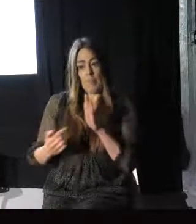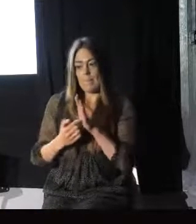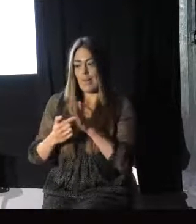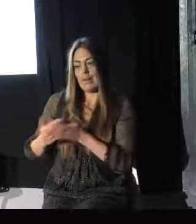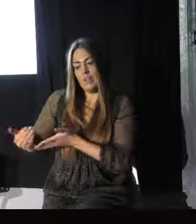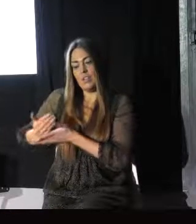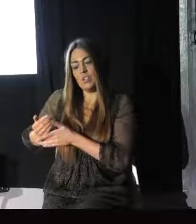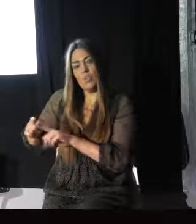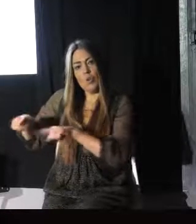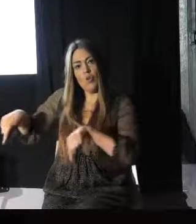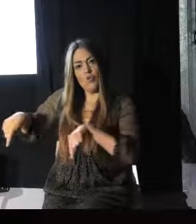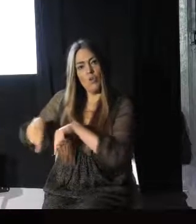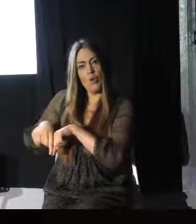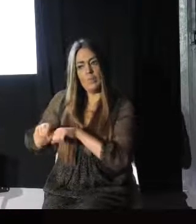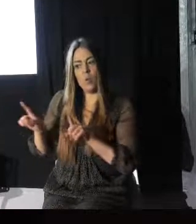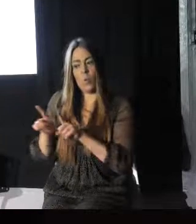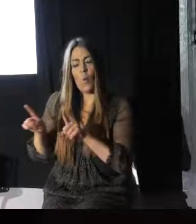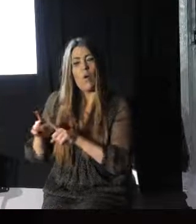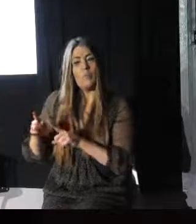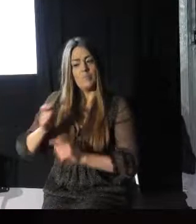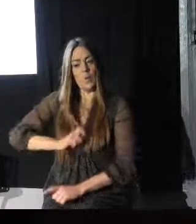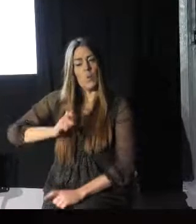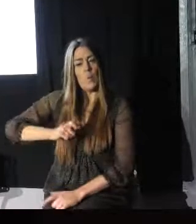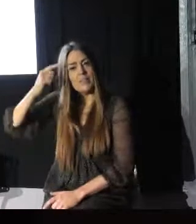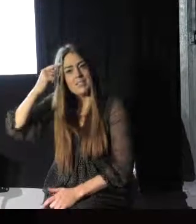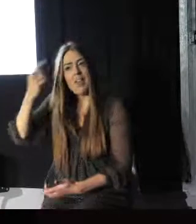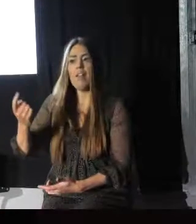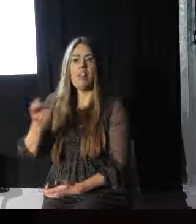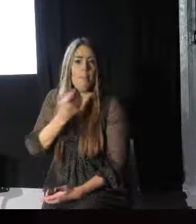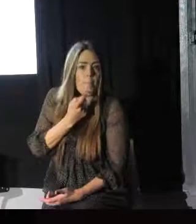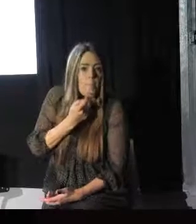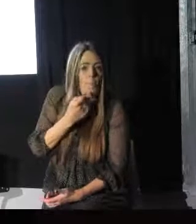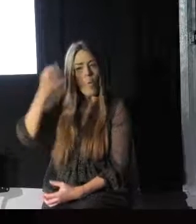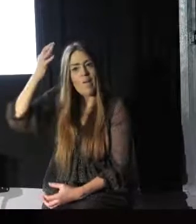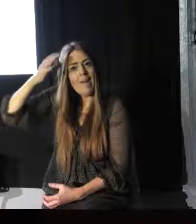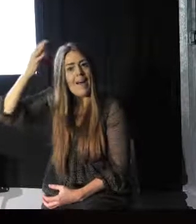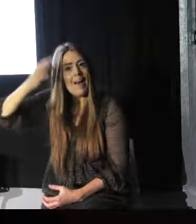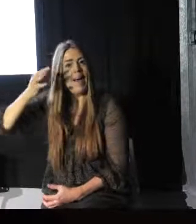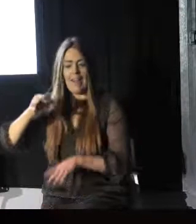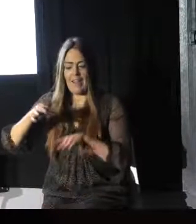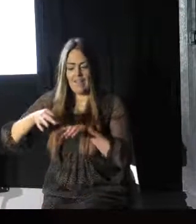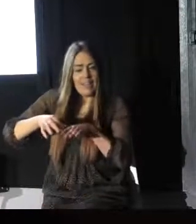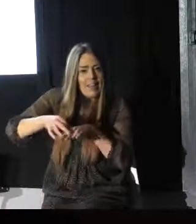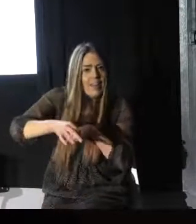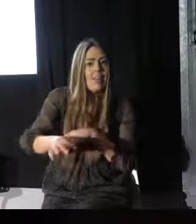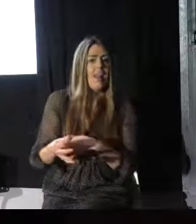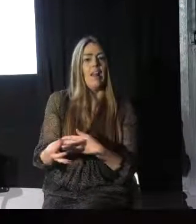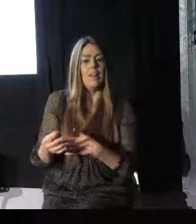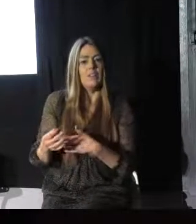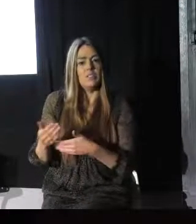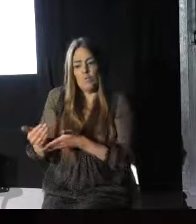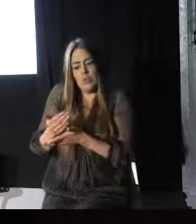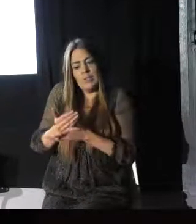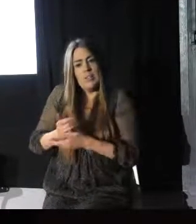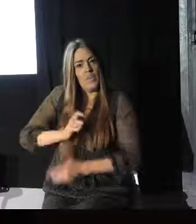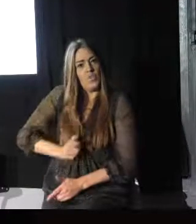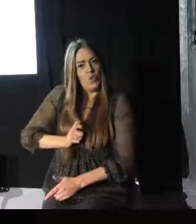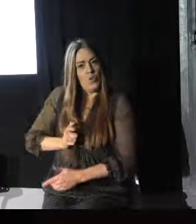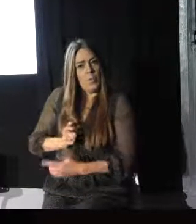storerooms in the form of human skulls, human bone, hair, fingernails, preserved human body parts of